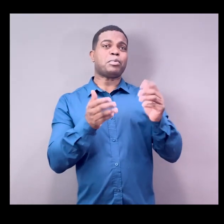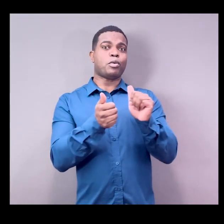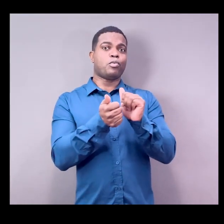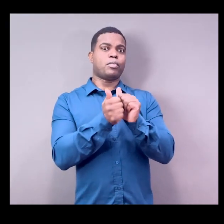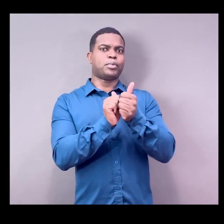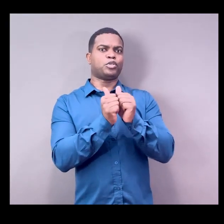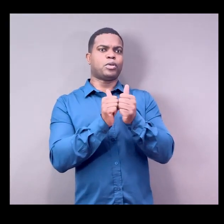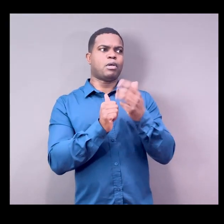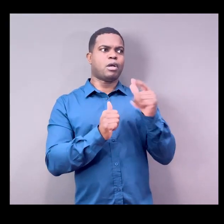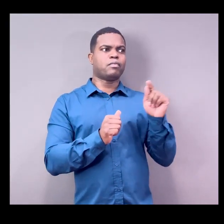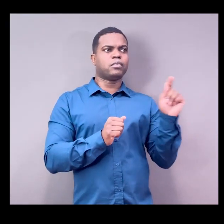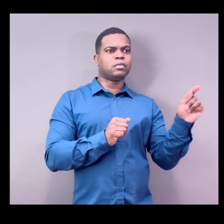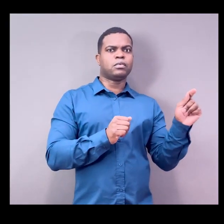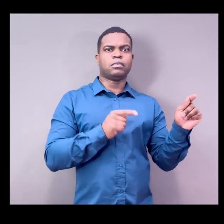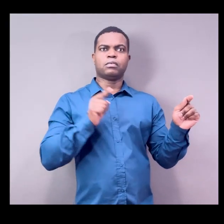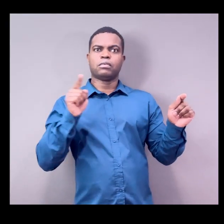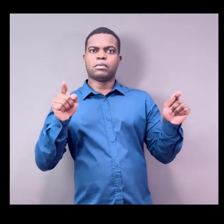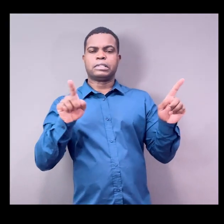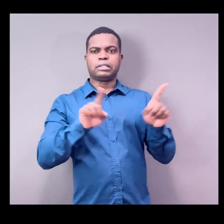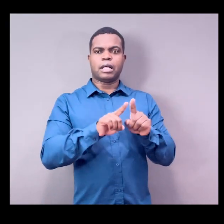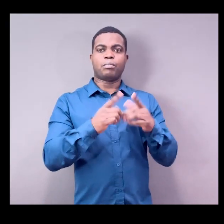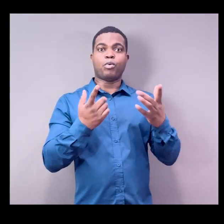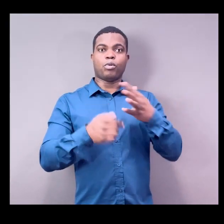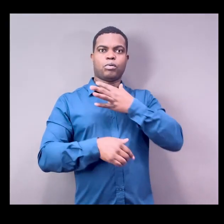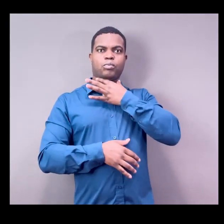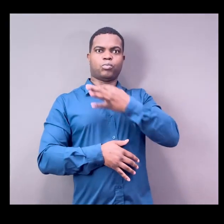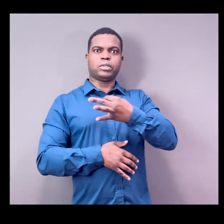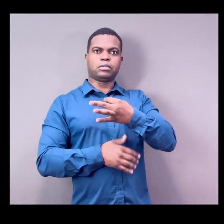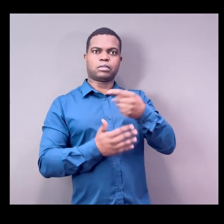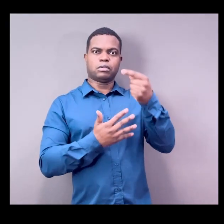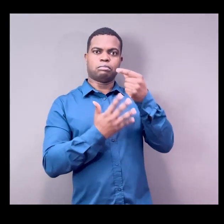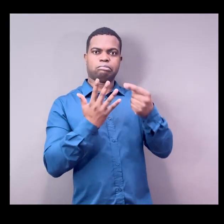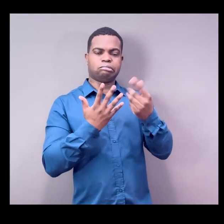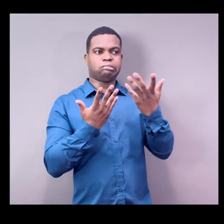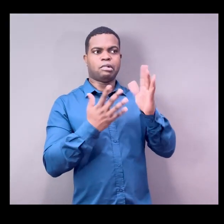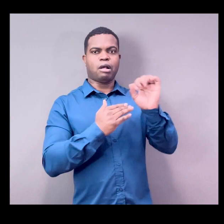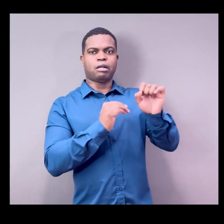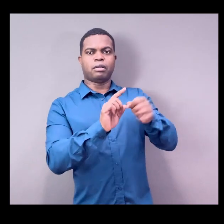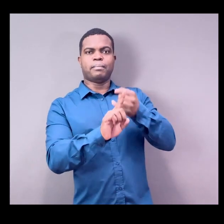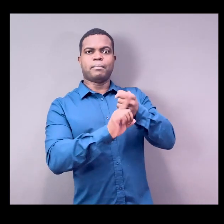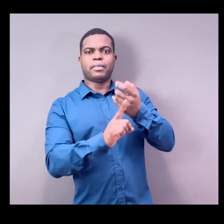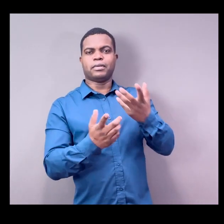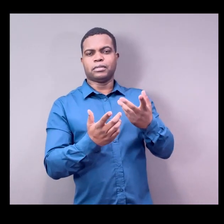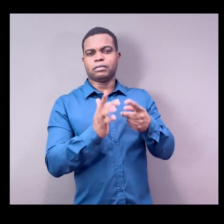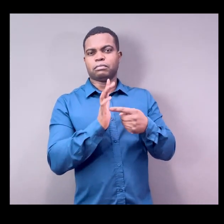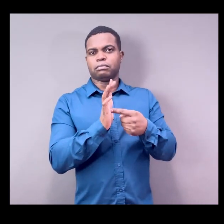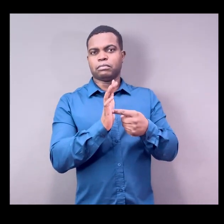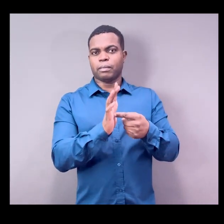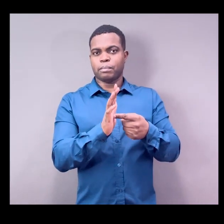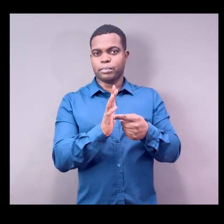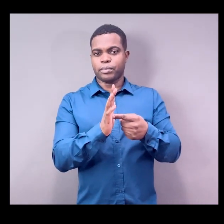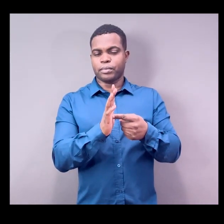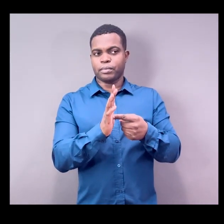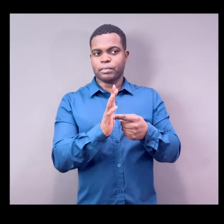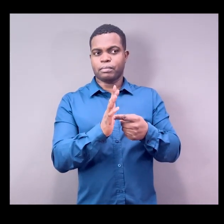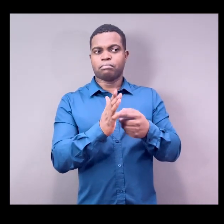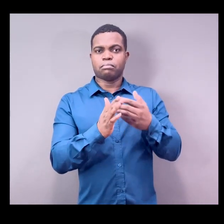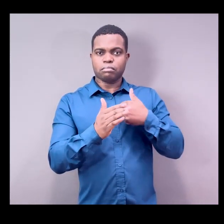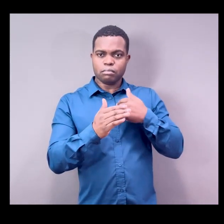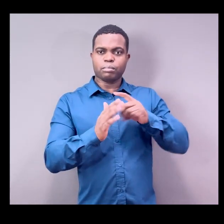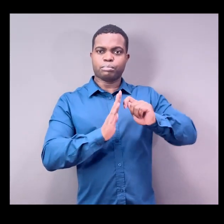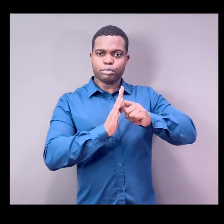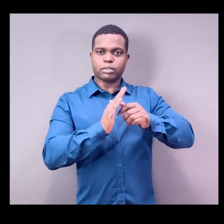competition, or risks that might arise. Maybe that initiative may have a